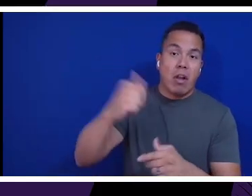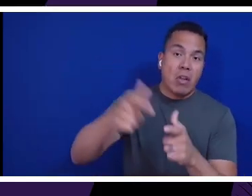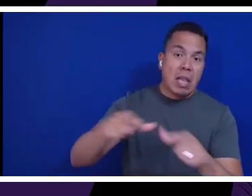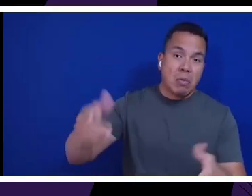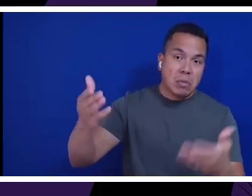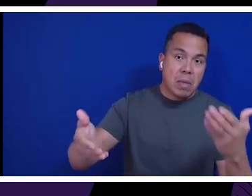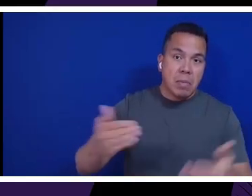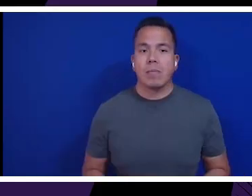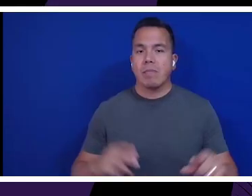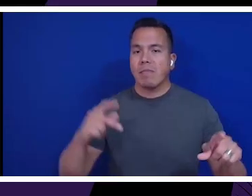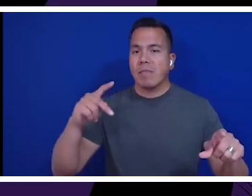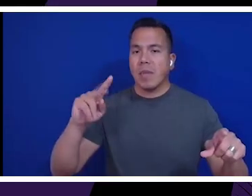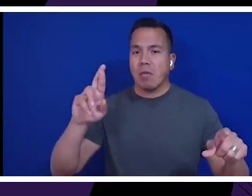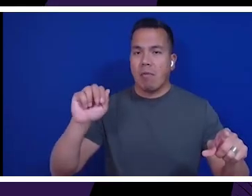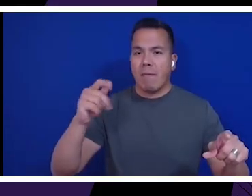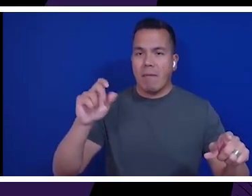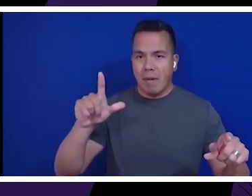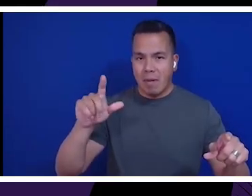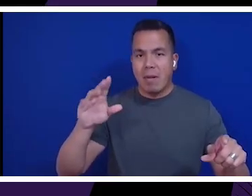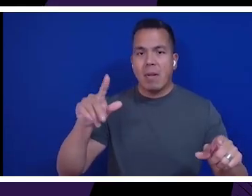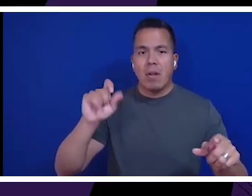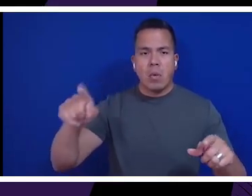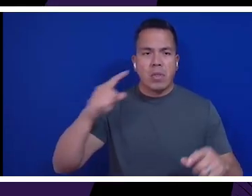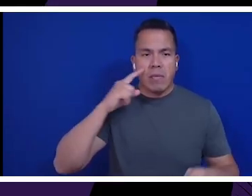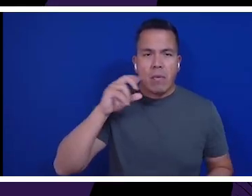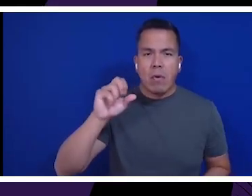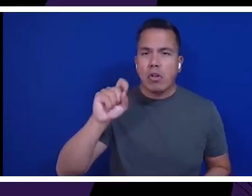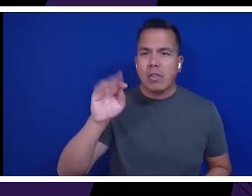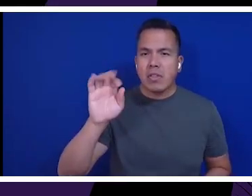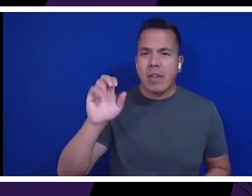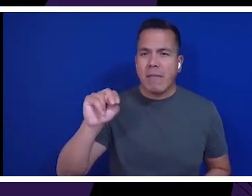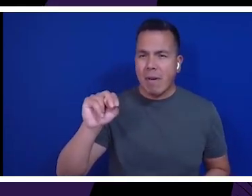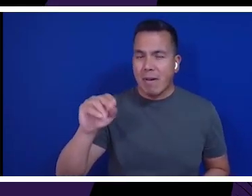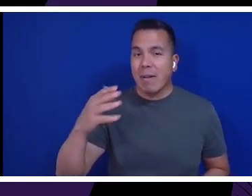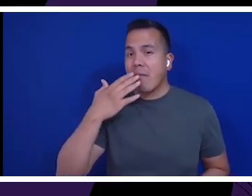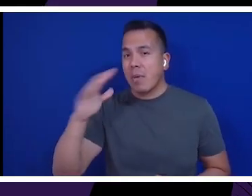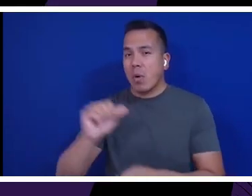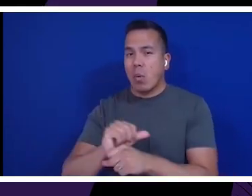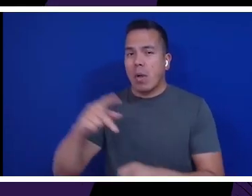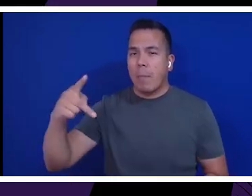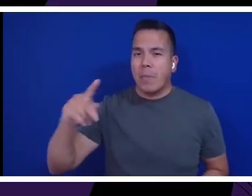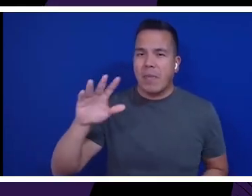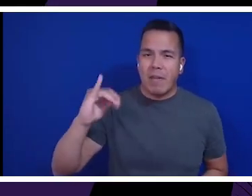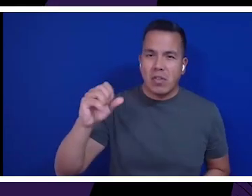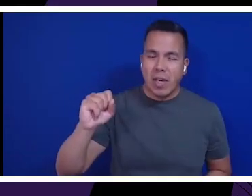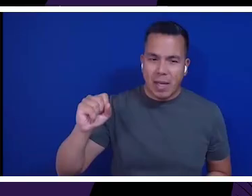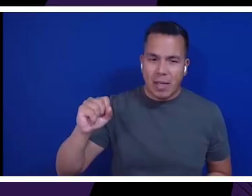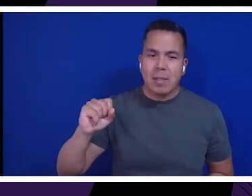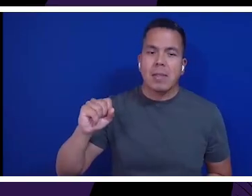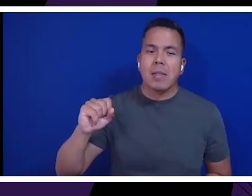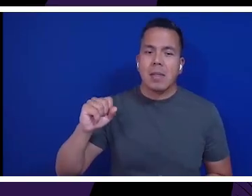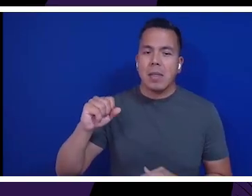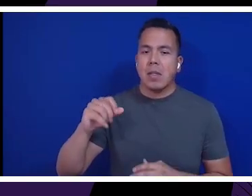P5. I have a question for Stephan, and thank you for your work on the P5JS mode during pros. Your